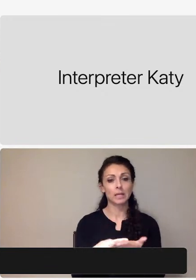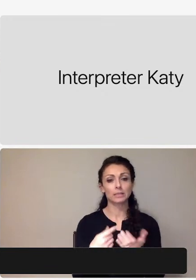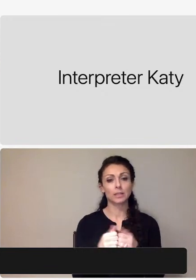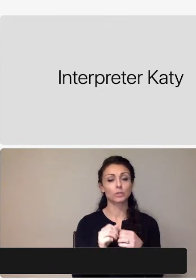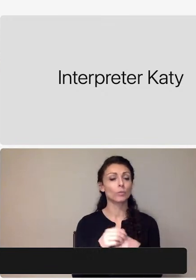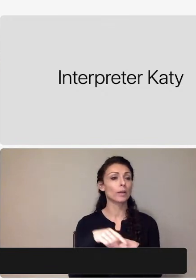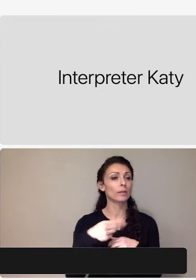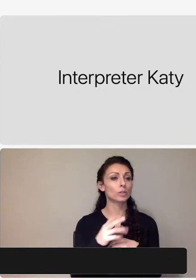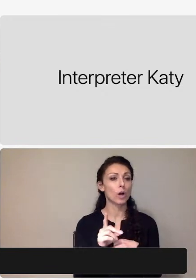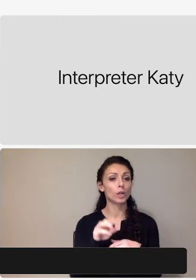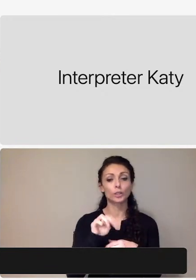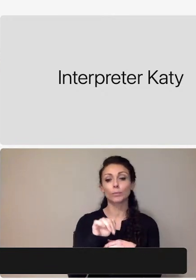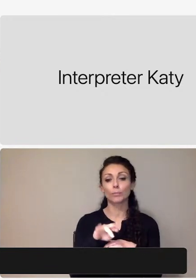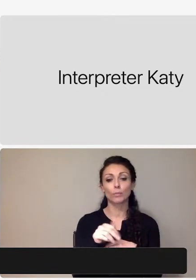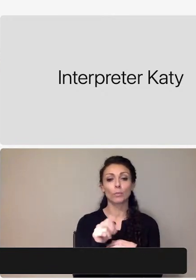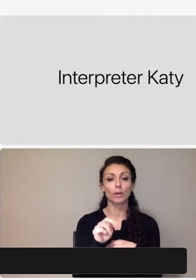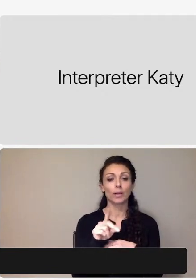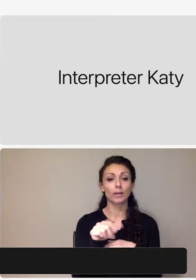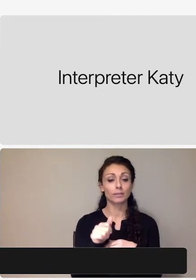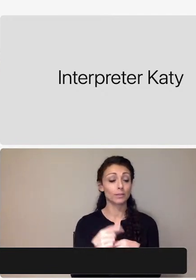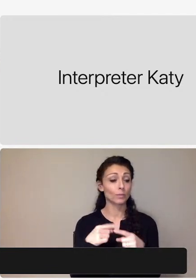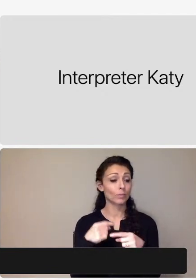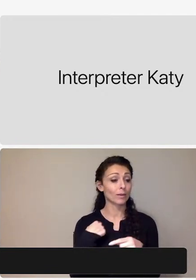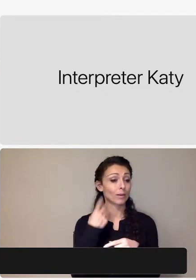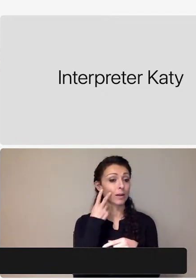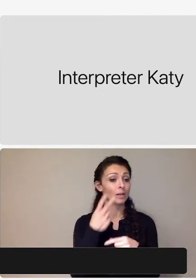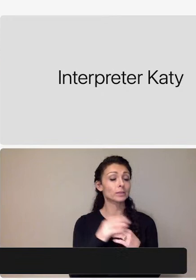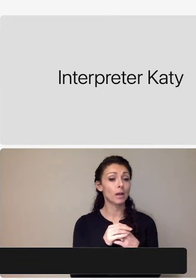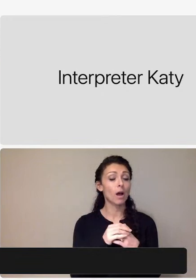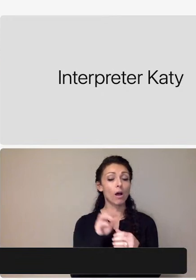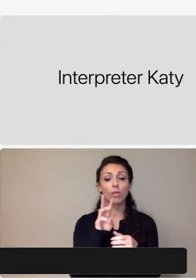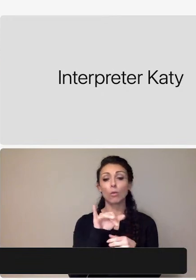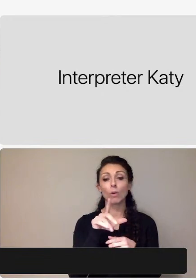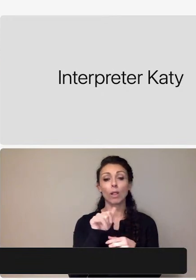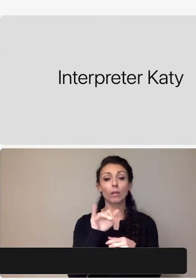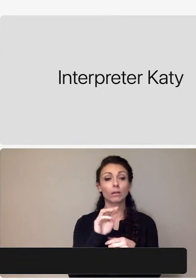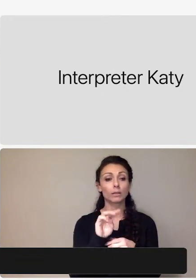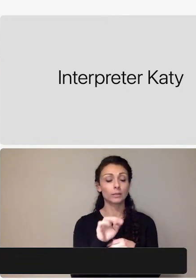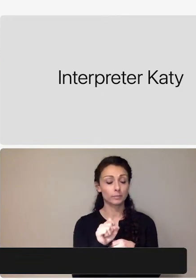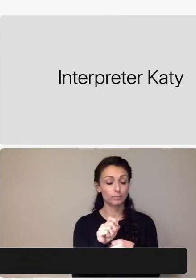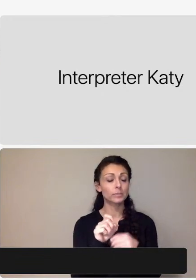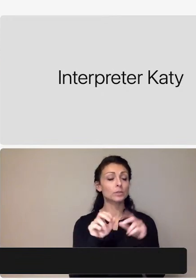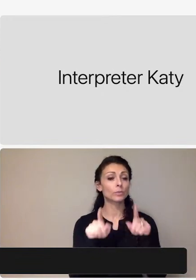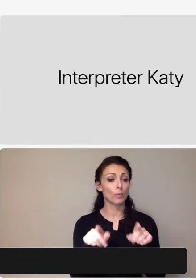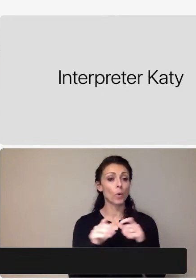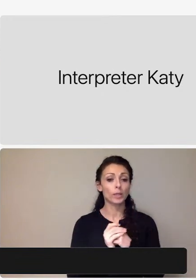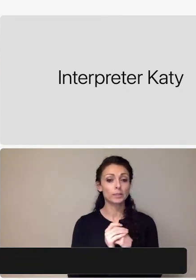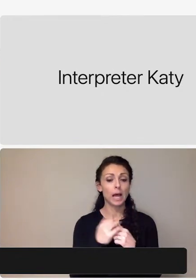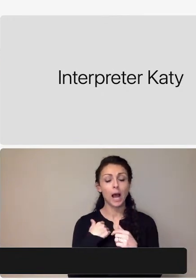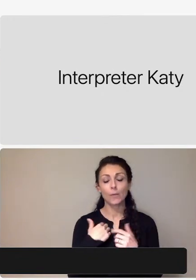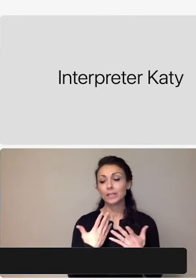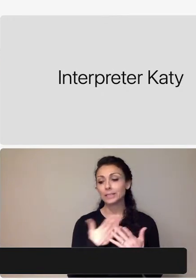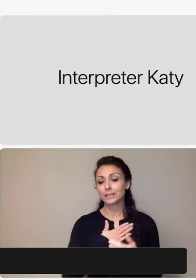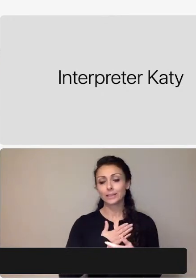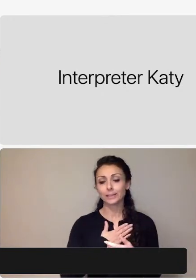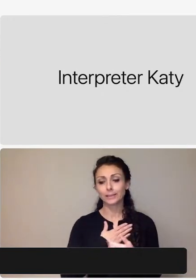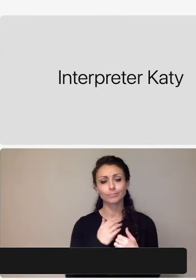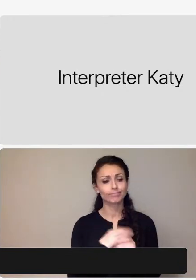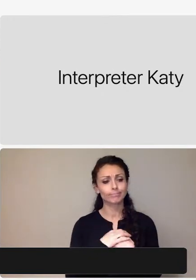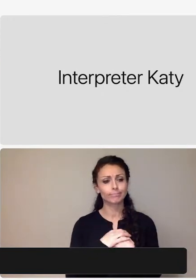today when i saw the williams report i was really s questioning